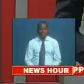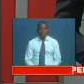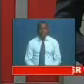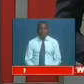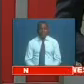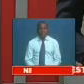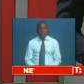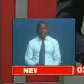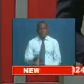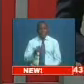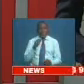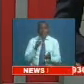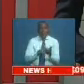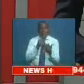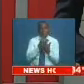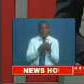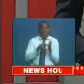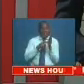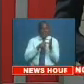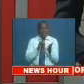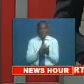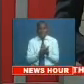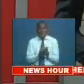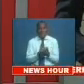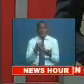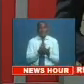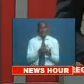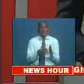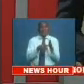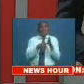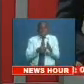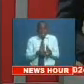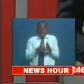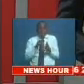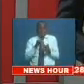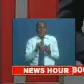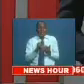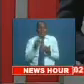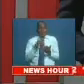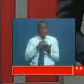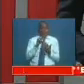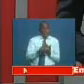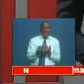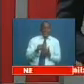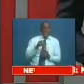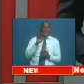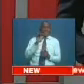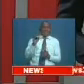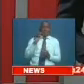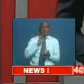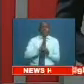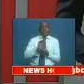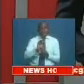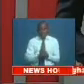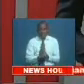Provisional figures from the Media Budget Review indicates that the country's debt stock as at May 2015 stood at 90 billion Ghana